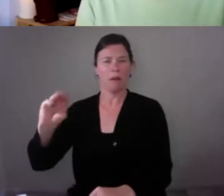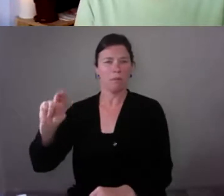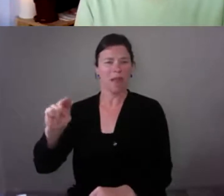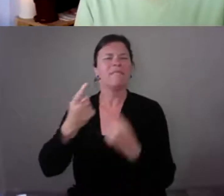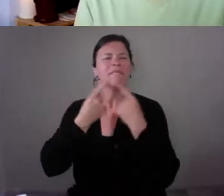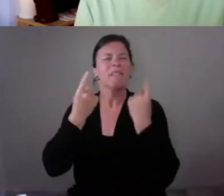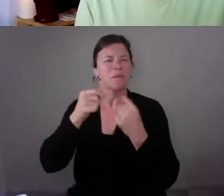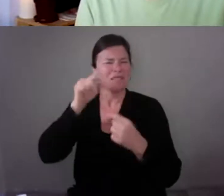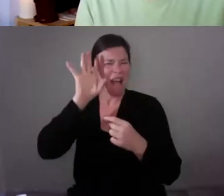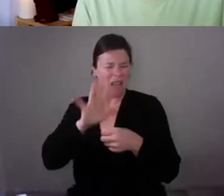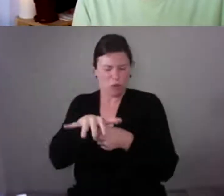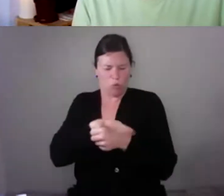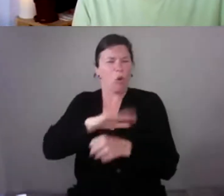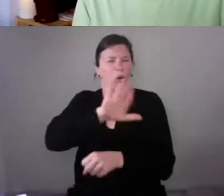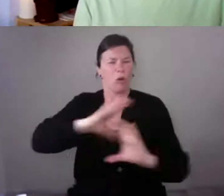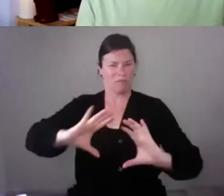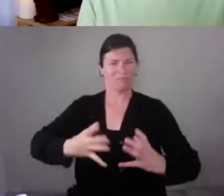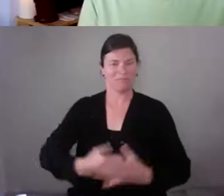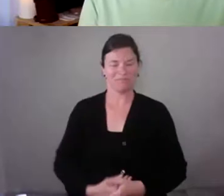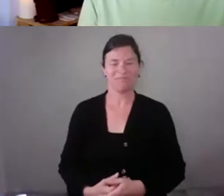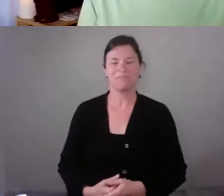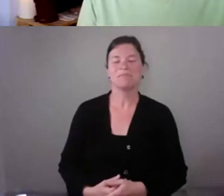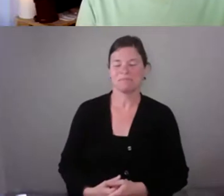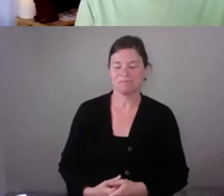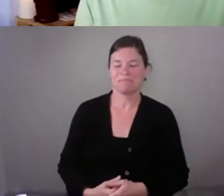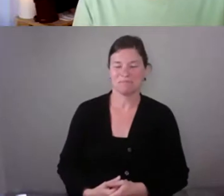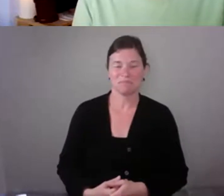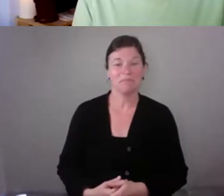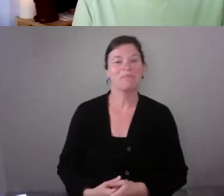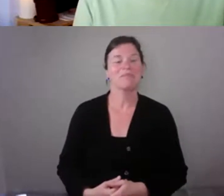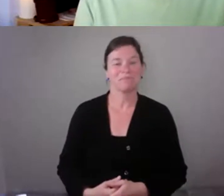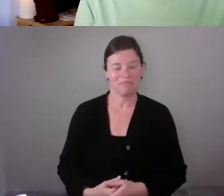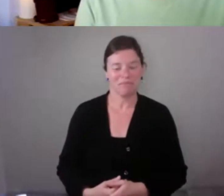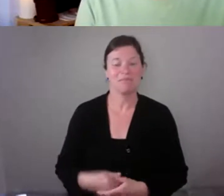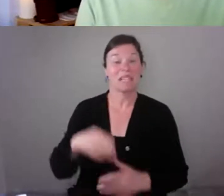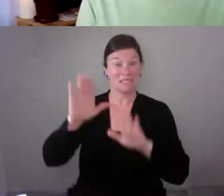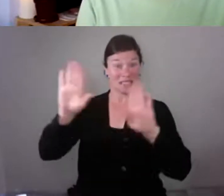It's a celebration on the exact day, the anniversary of the